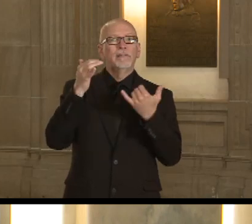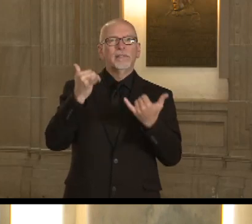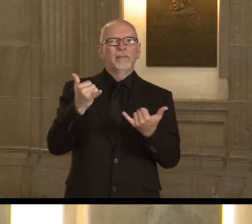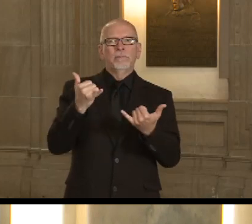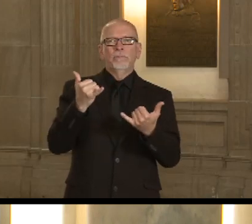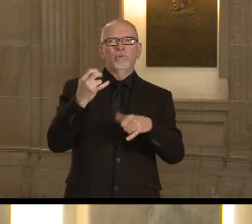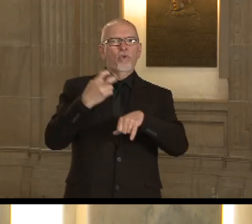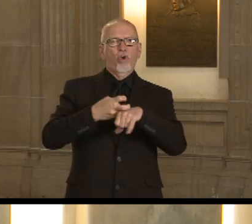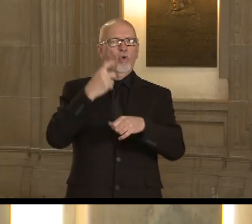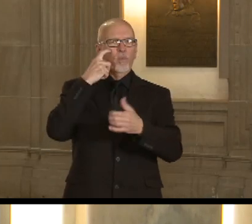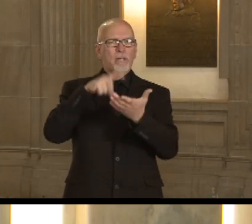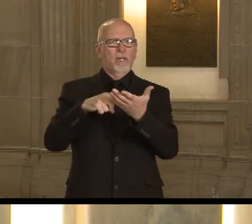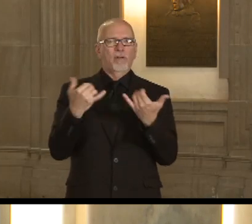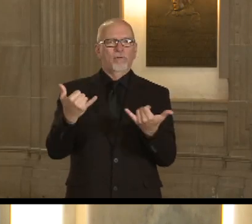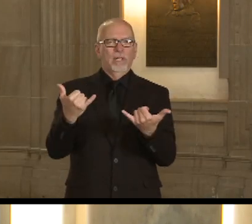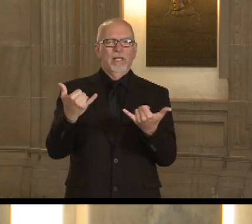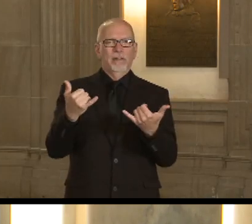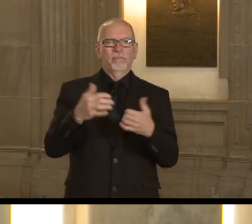unrecognizable today.